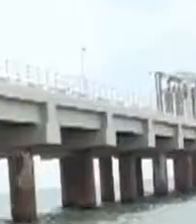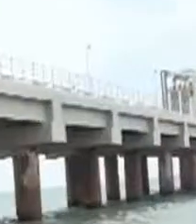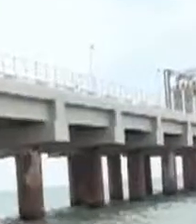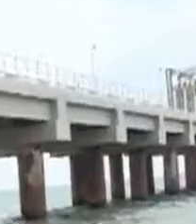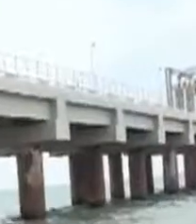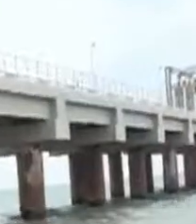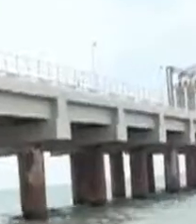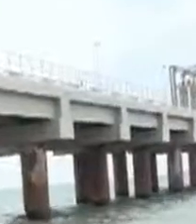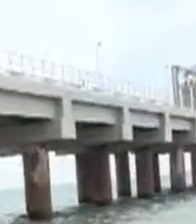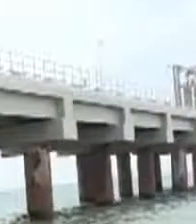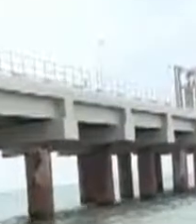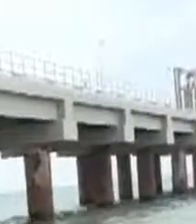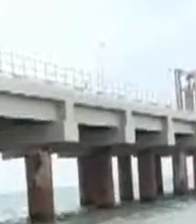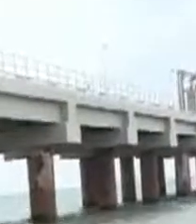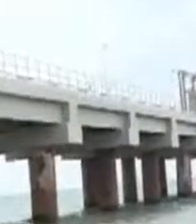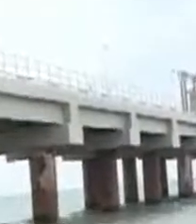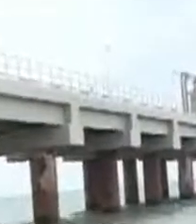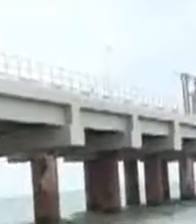'cause we can see.